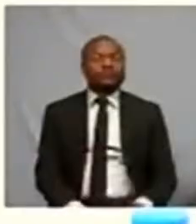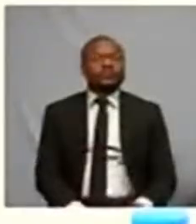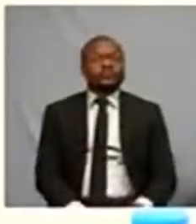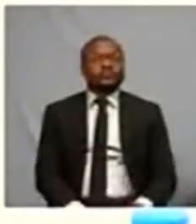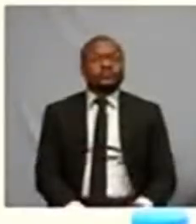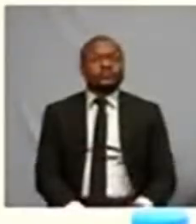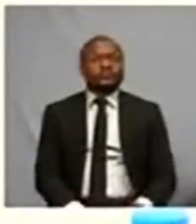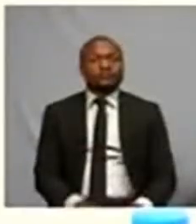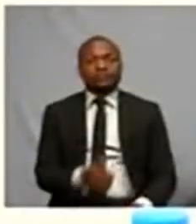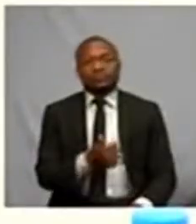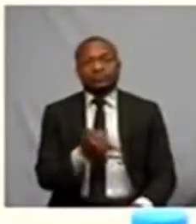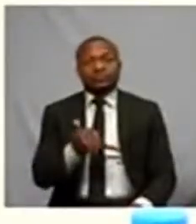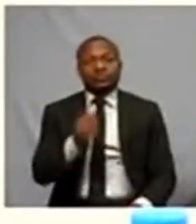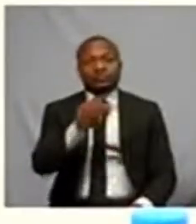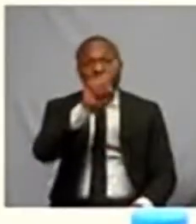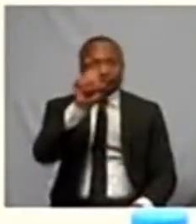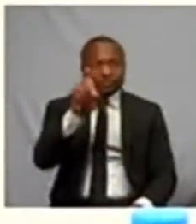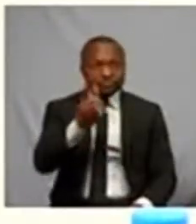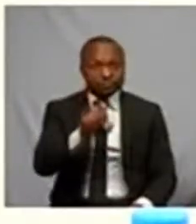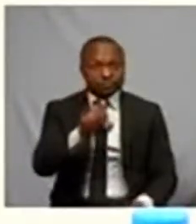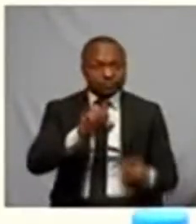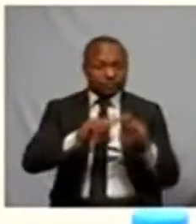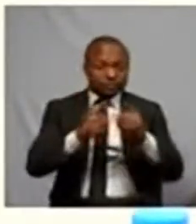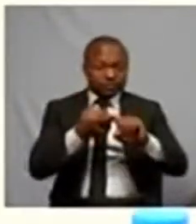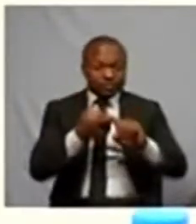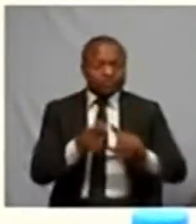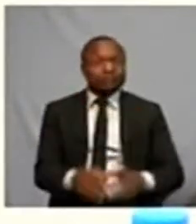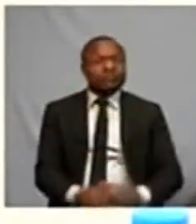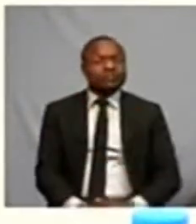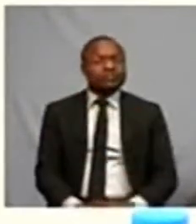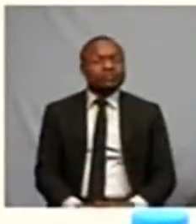Any more questions, colleagues?